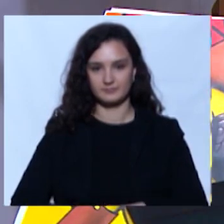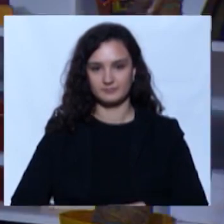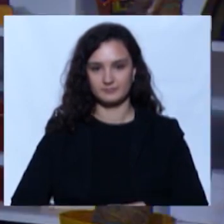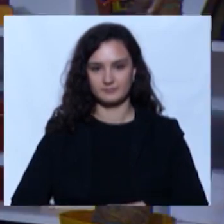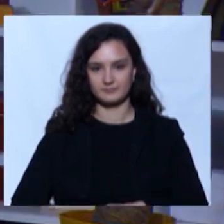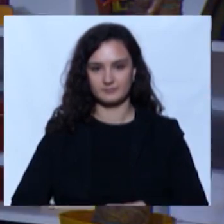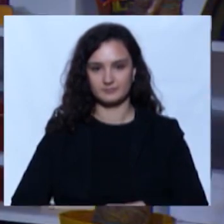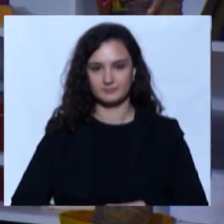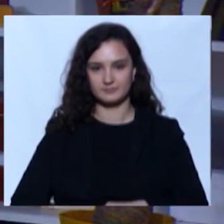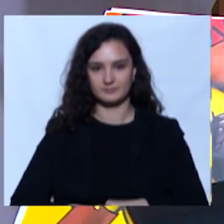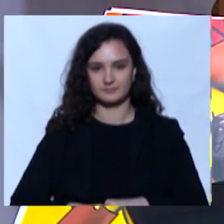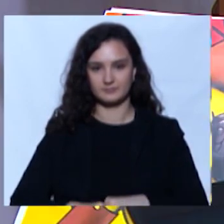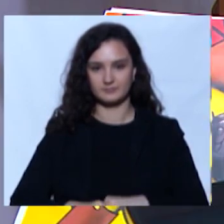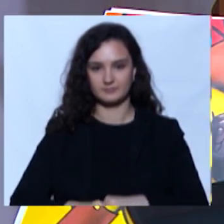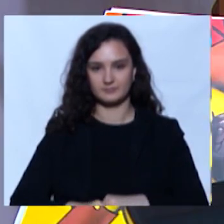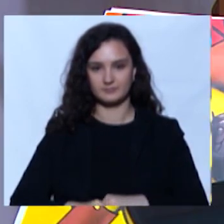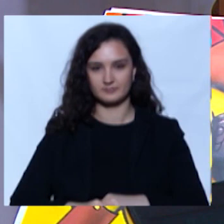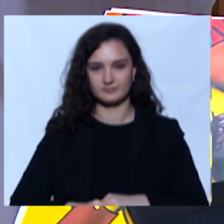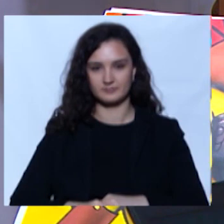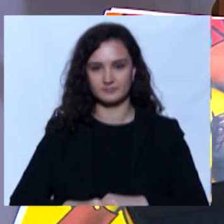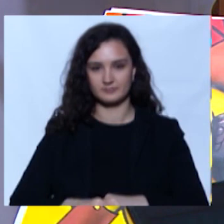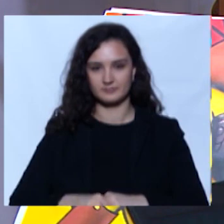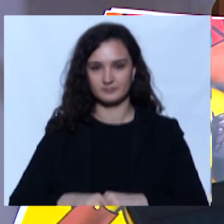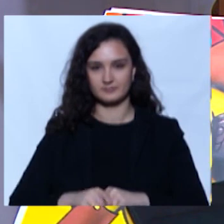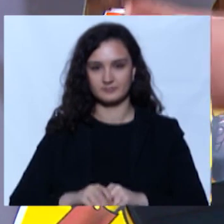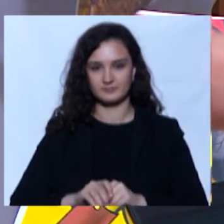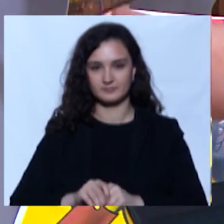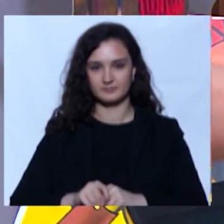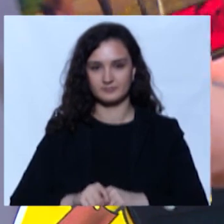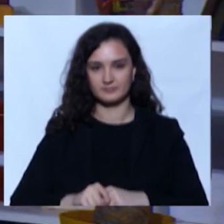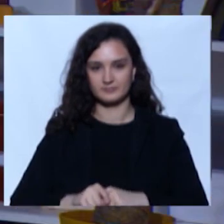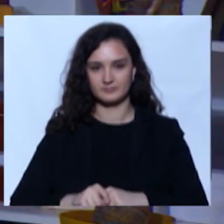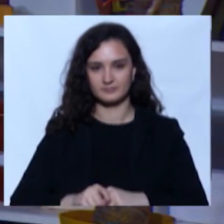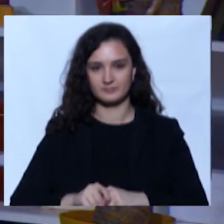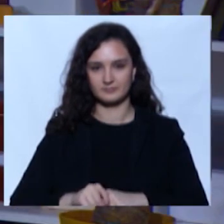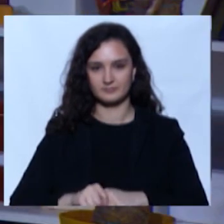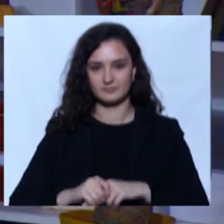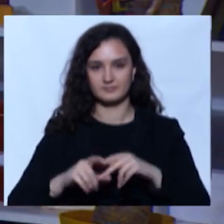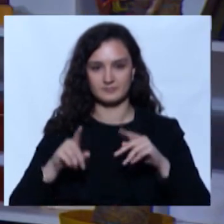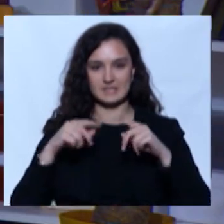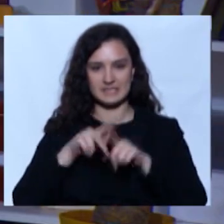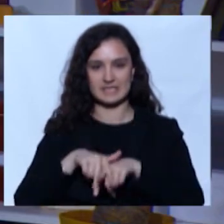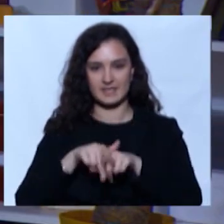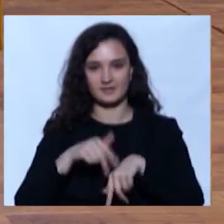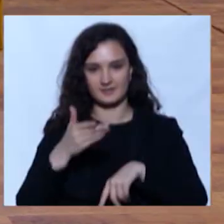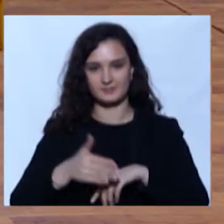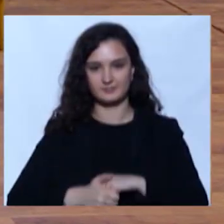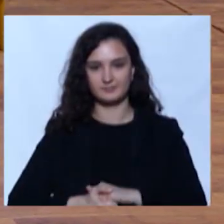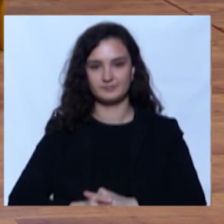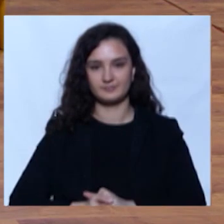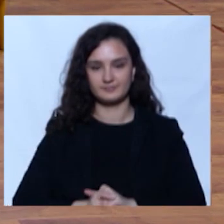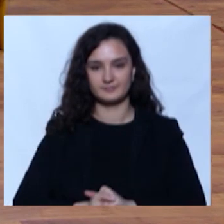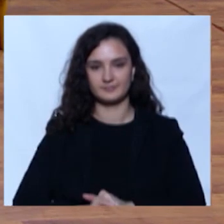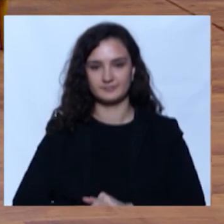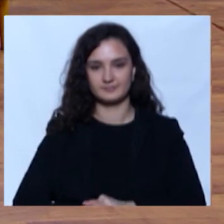rocka, chicka boom. Oh yeah, it's a horse. Good job. That was